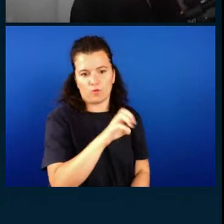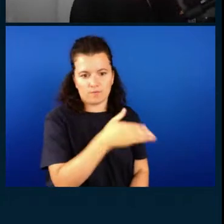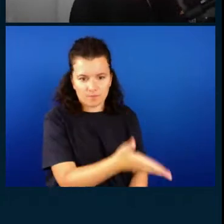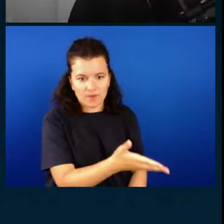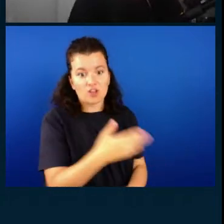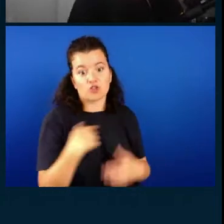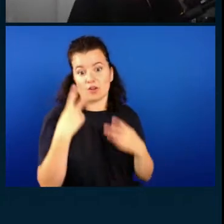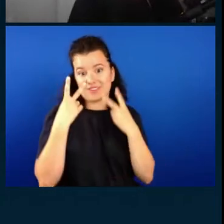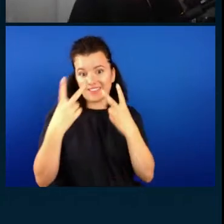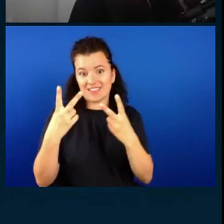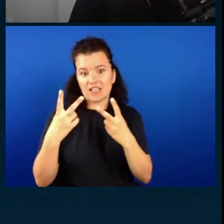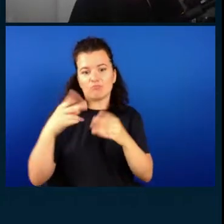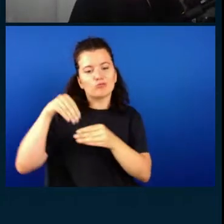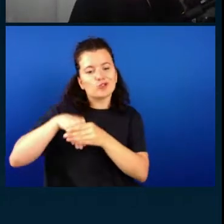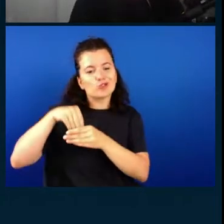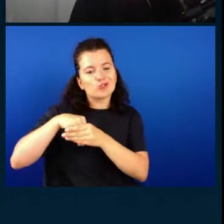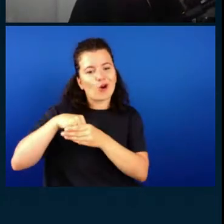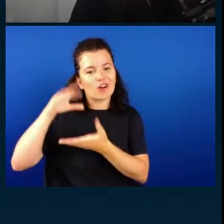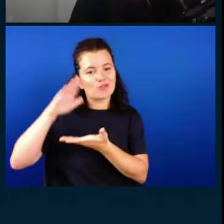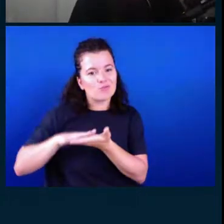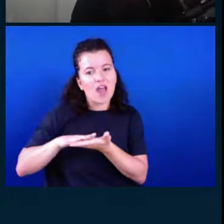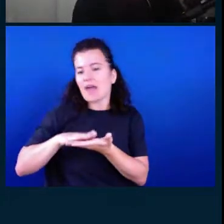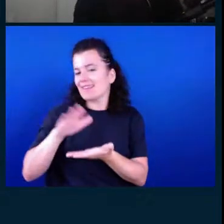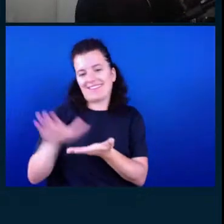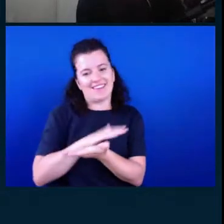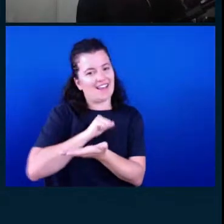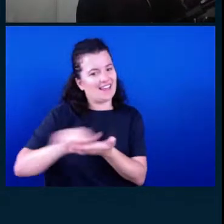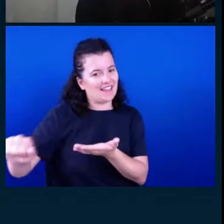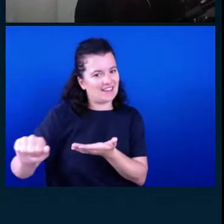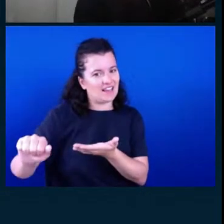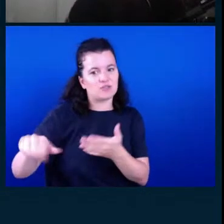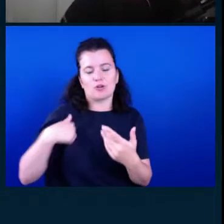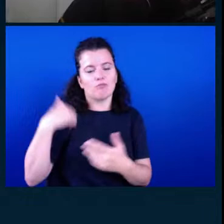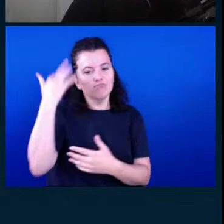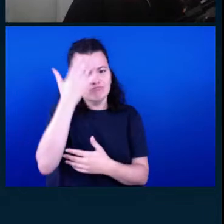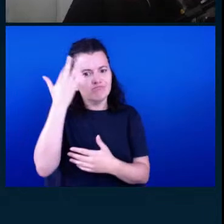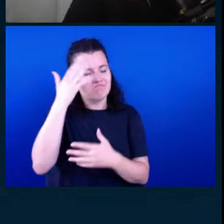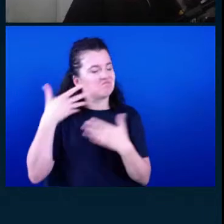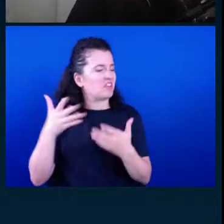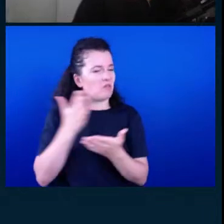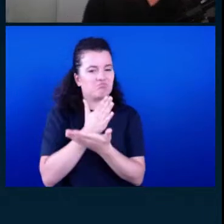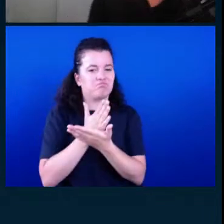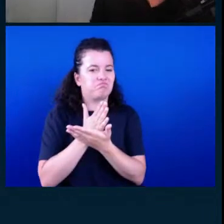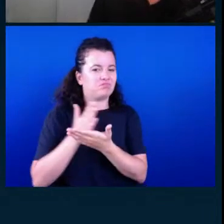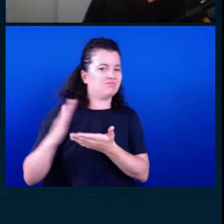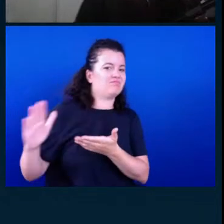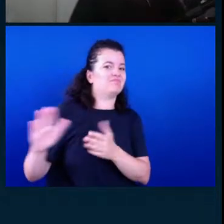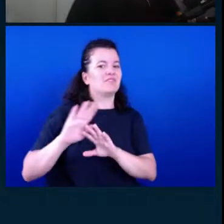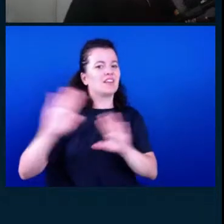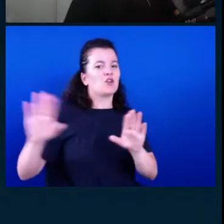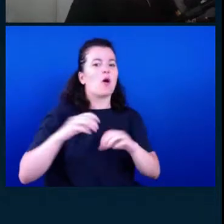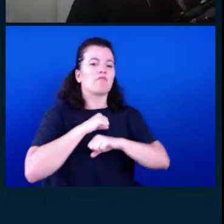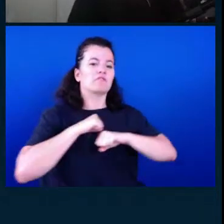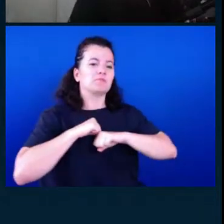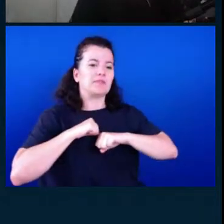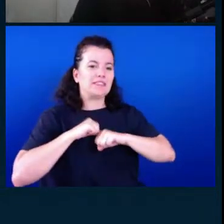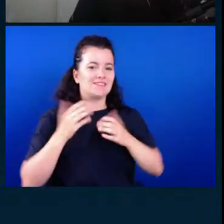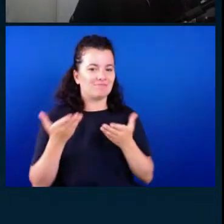deleted and I do not have to worry about anymore, and the other storage account is kept in place.